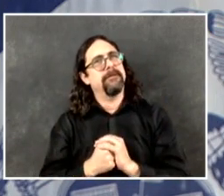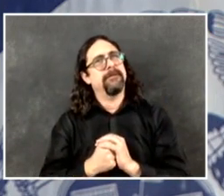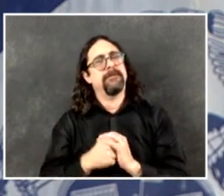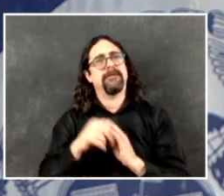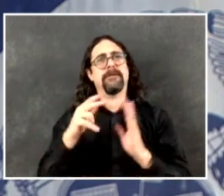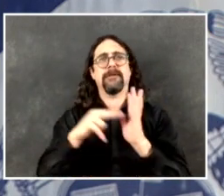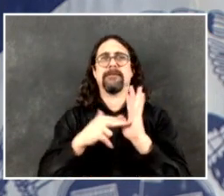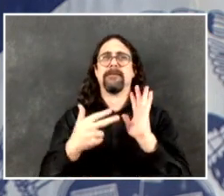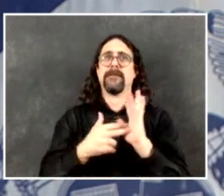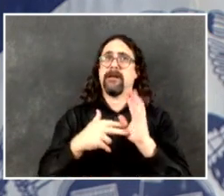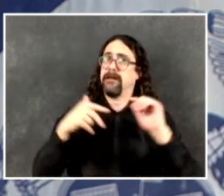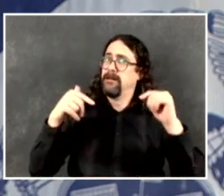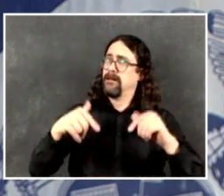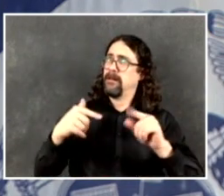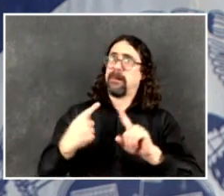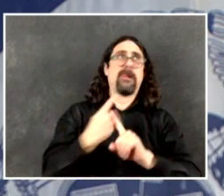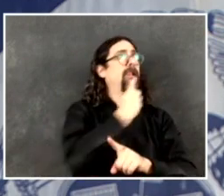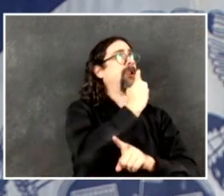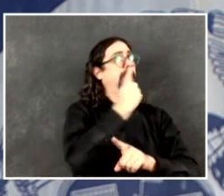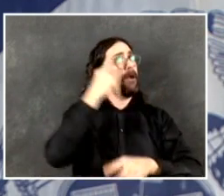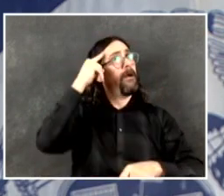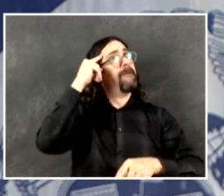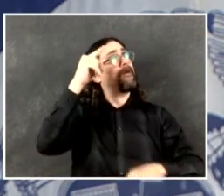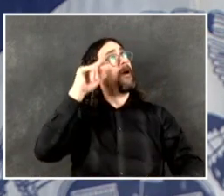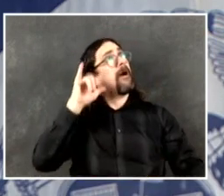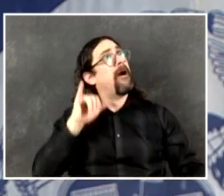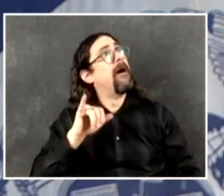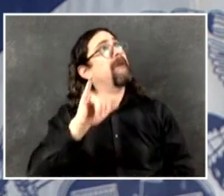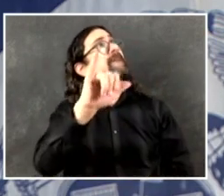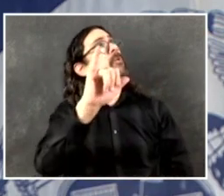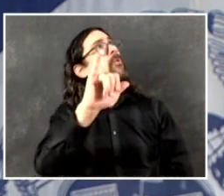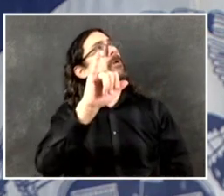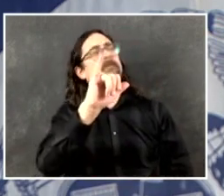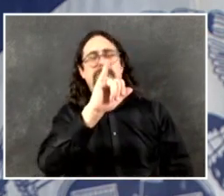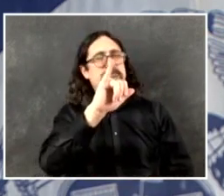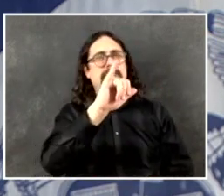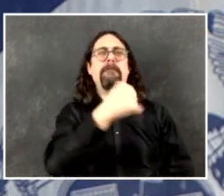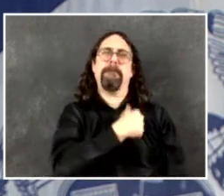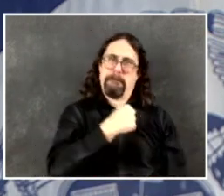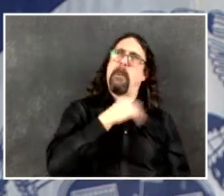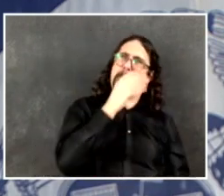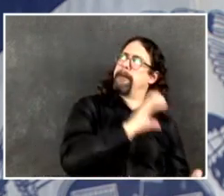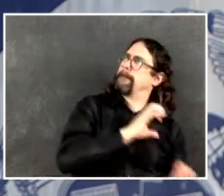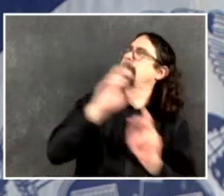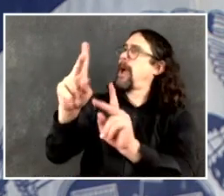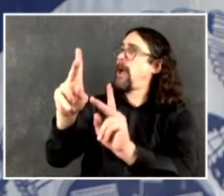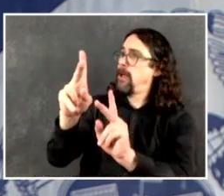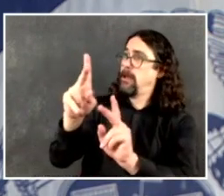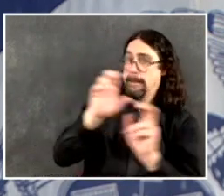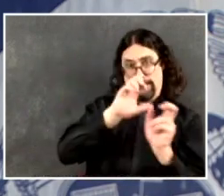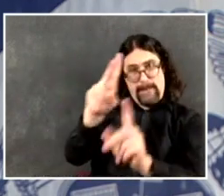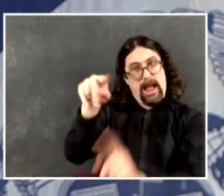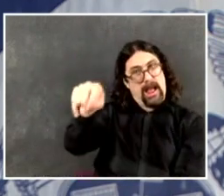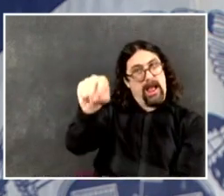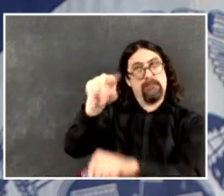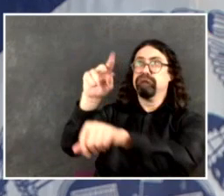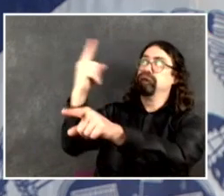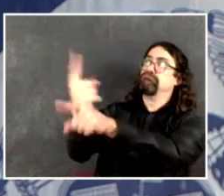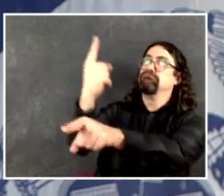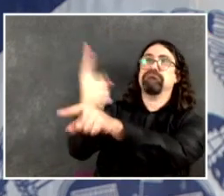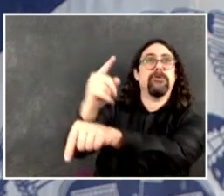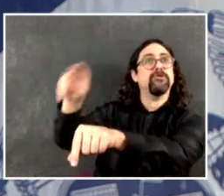city. Will we be normal again? People talk about this word a lot, and I understand it, and I relate to it the same